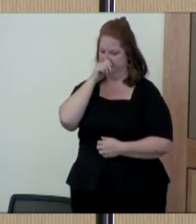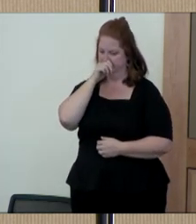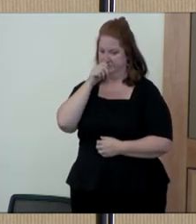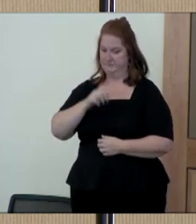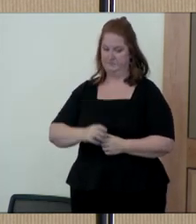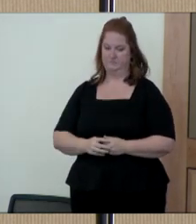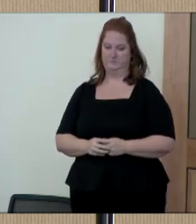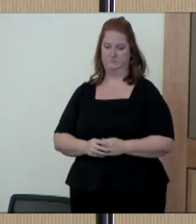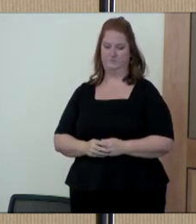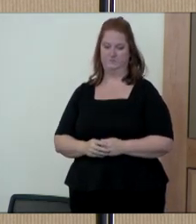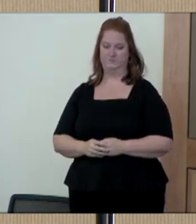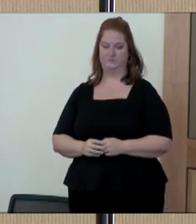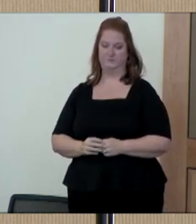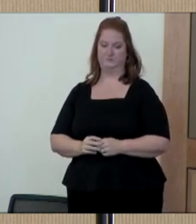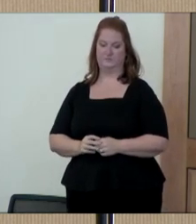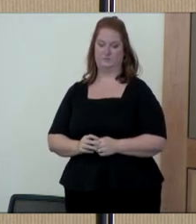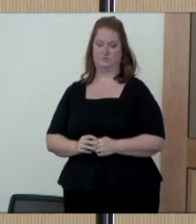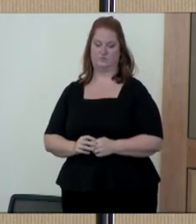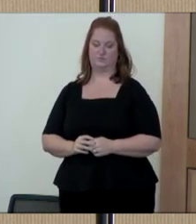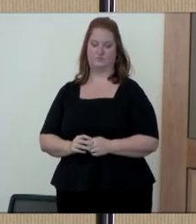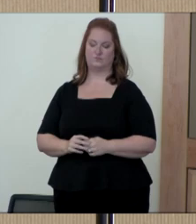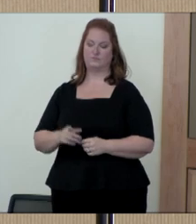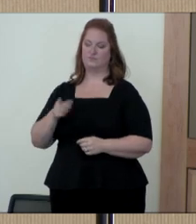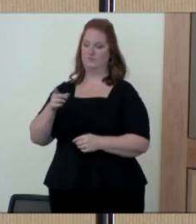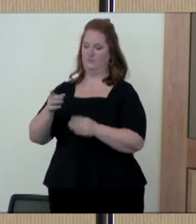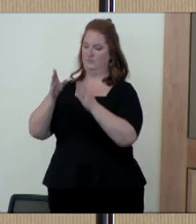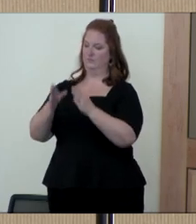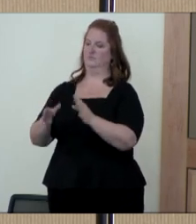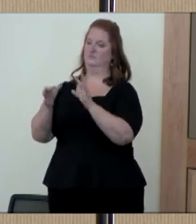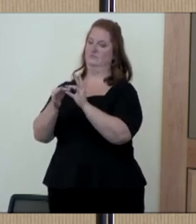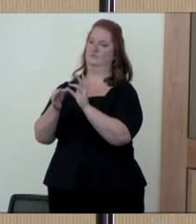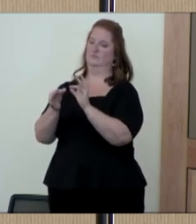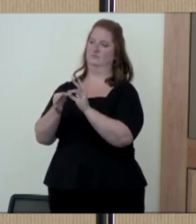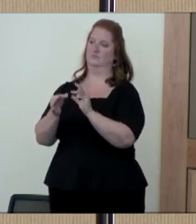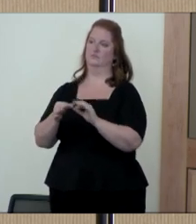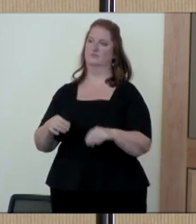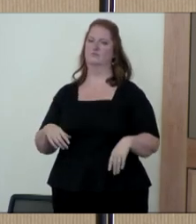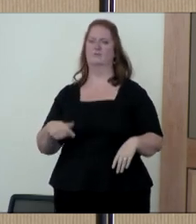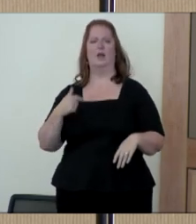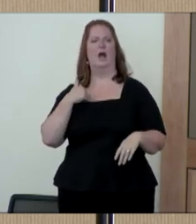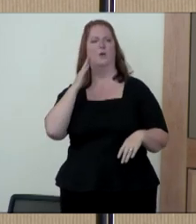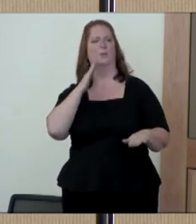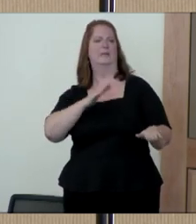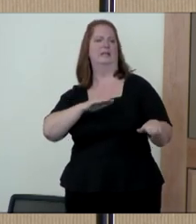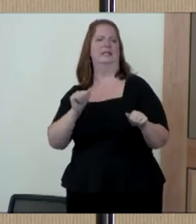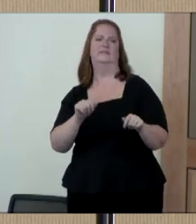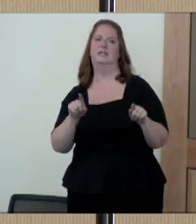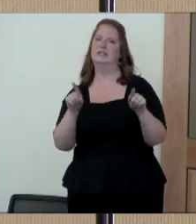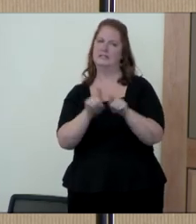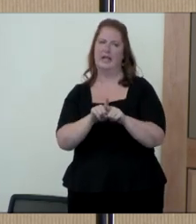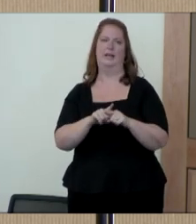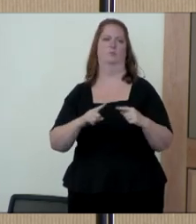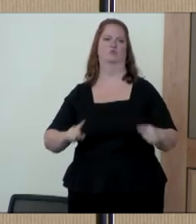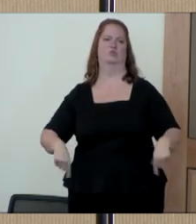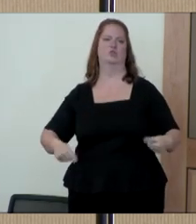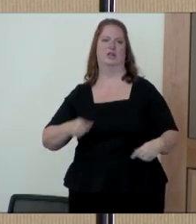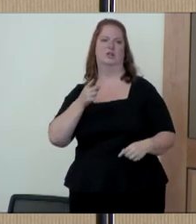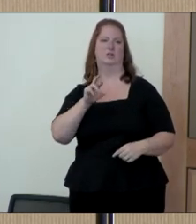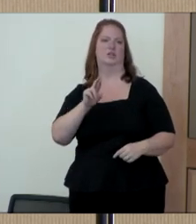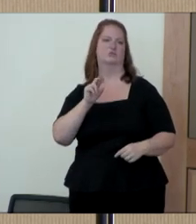day. This person said to me, I'm leaving in the same wheelchair, Dr. Rao,